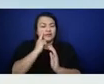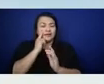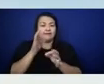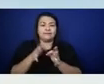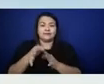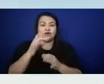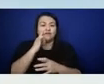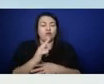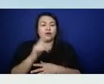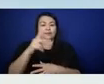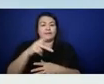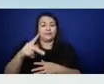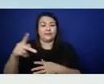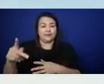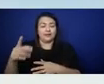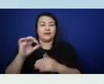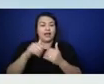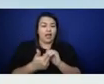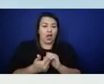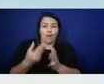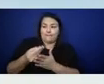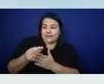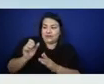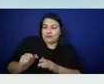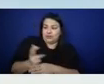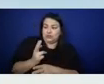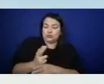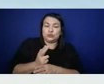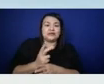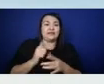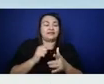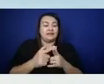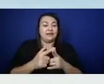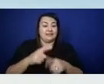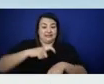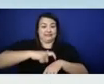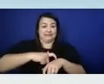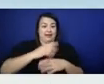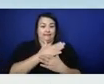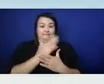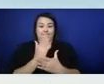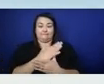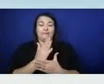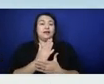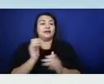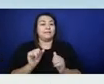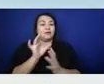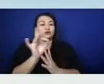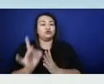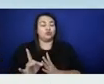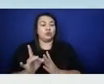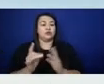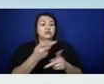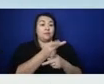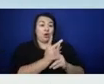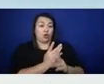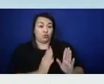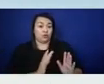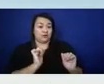the Shuttered Venues Operating Grant is all about. There are some